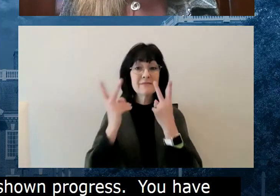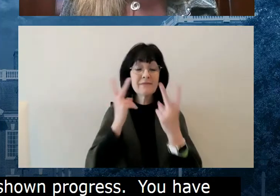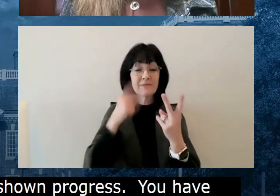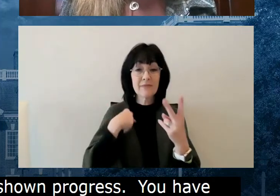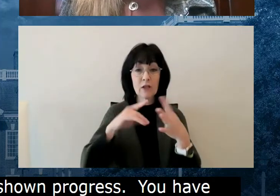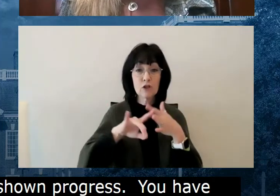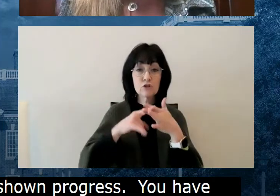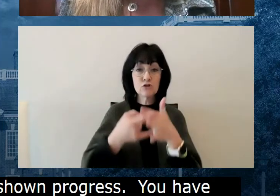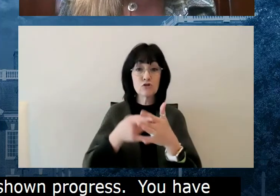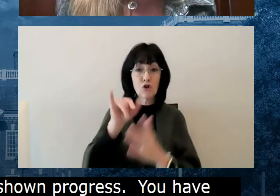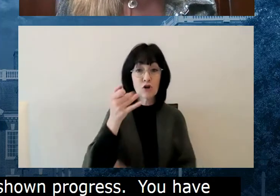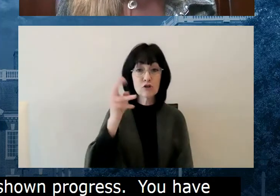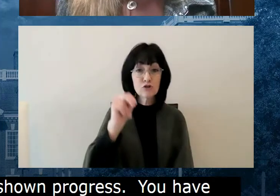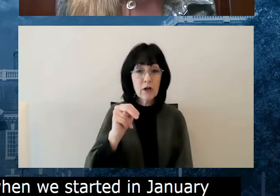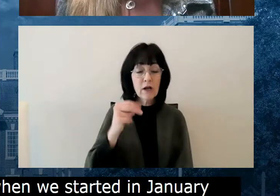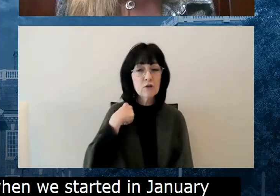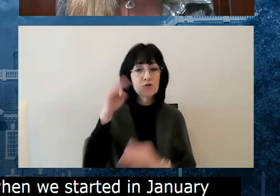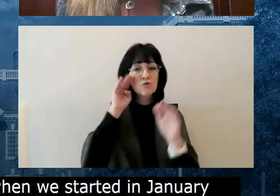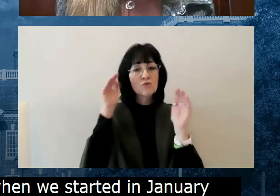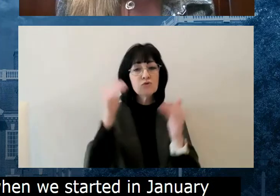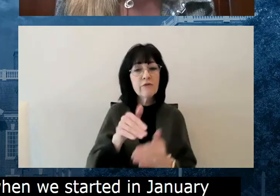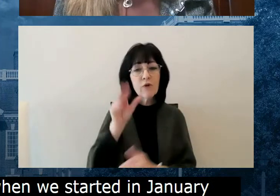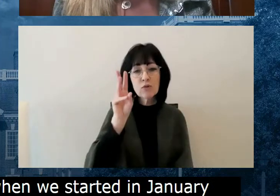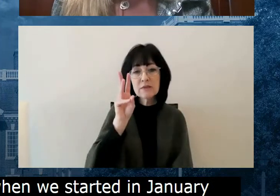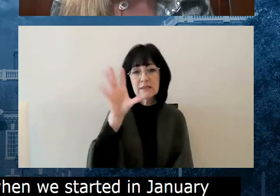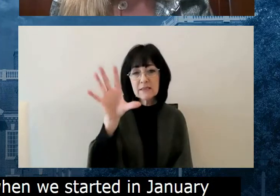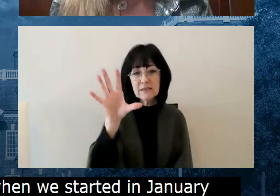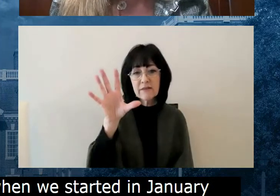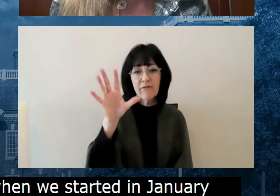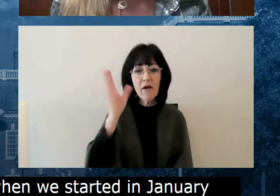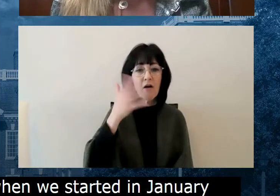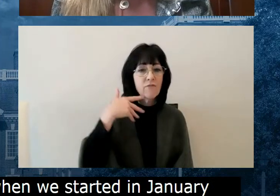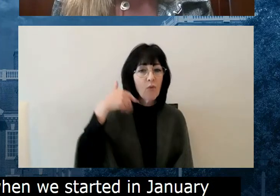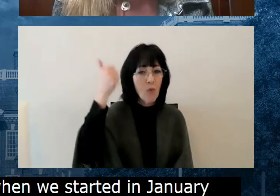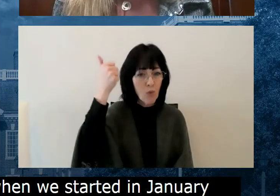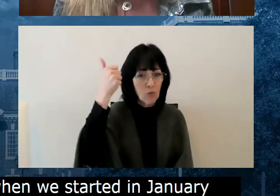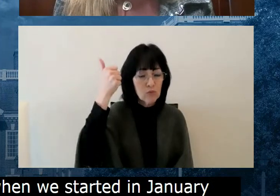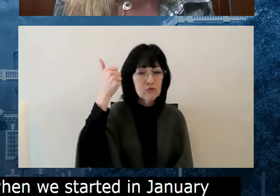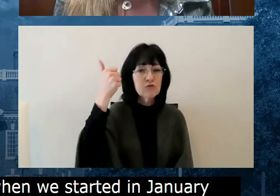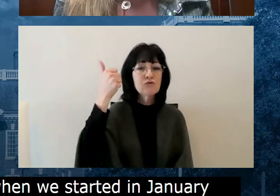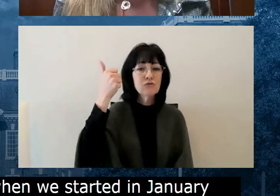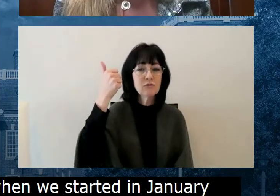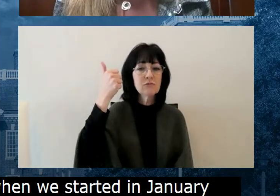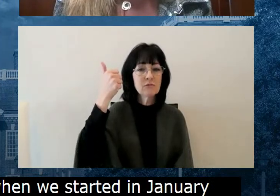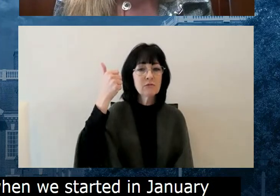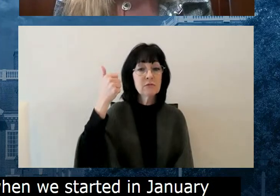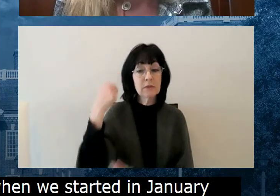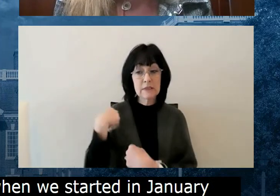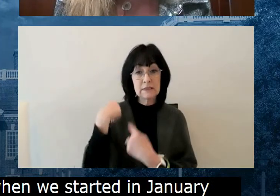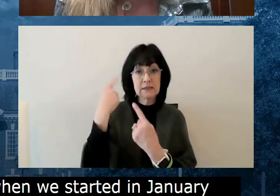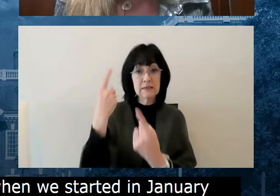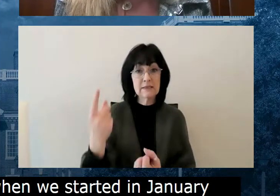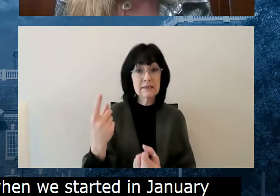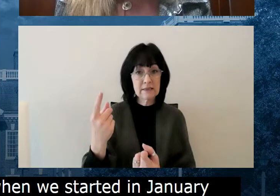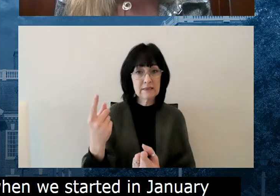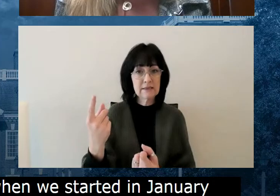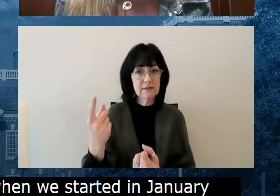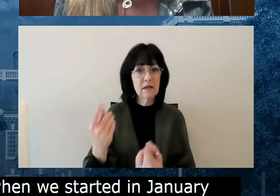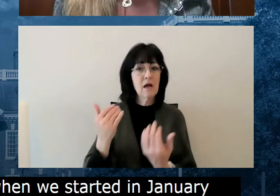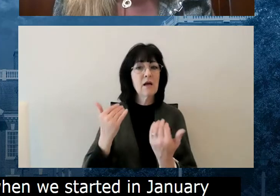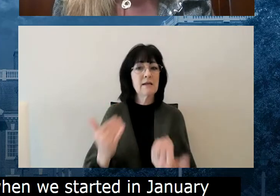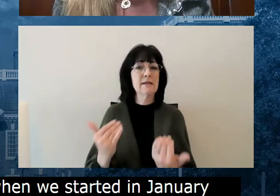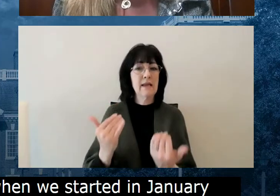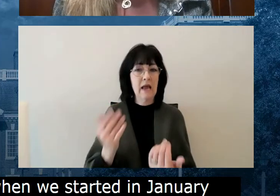January, focusing on 65 and older, since that time, we've seen a much